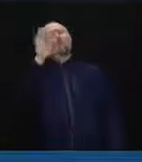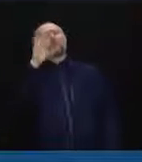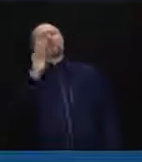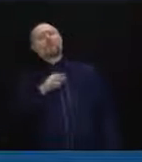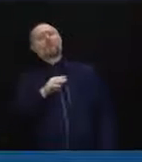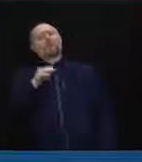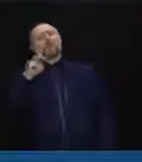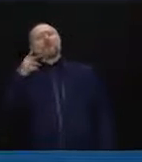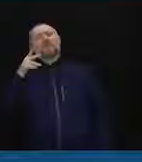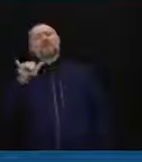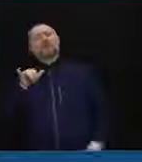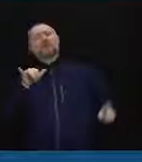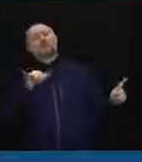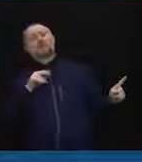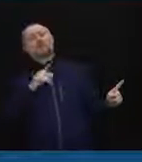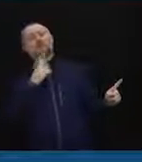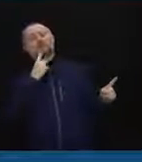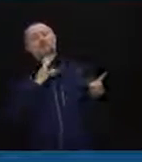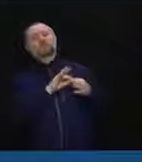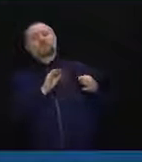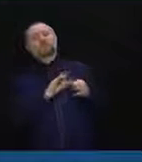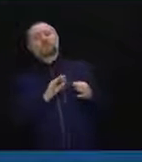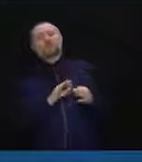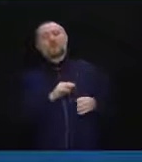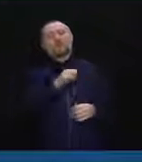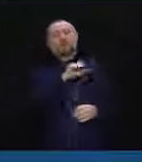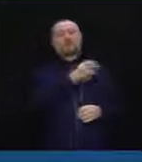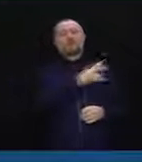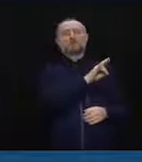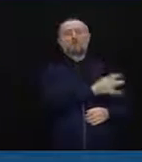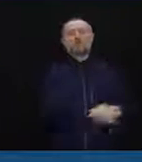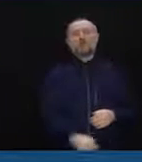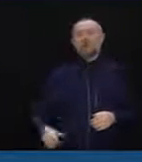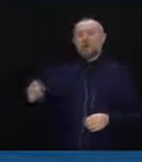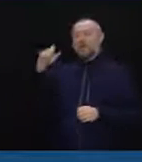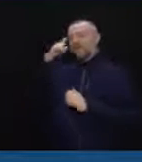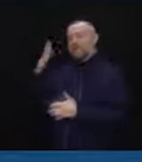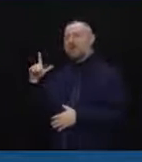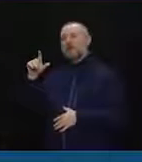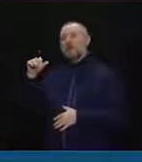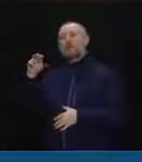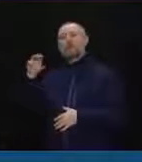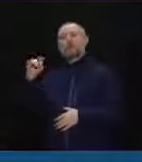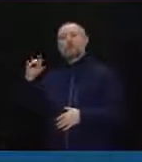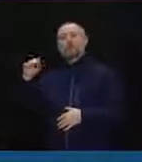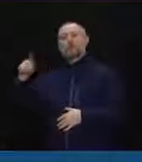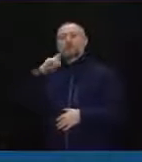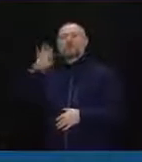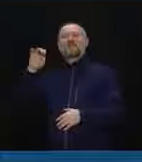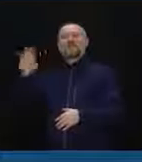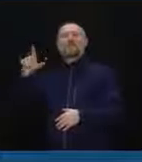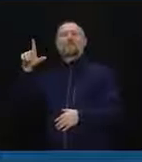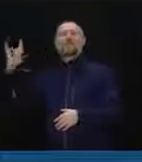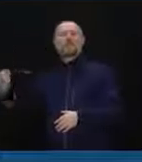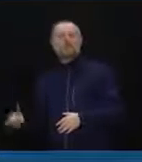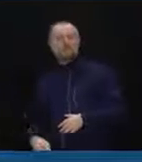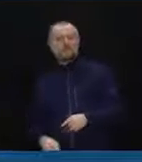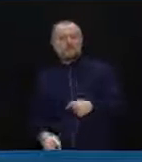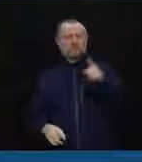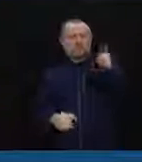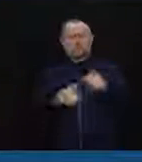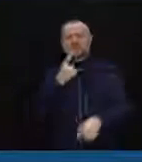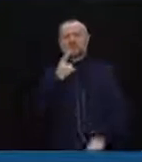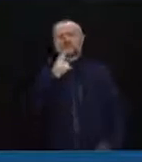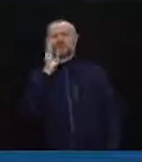schools. Governor Lamont has set February 28th. And you have said we'll reassess. So tell New Yorkers, why are the